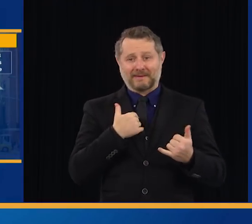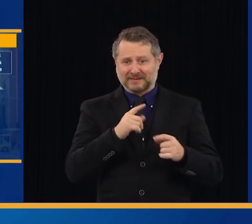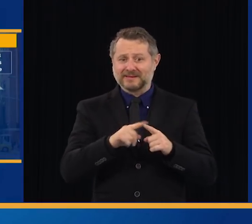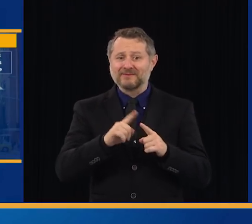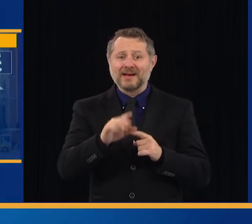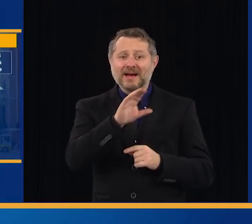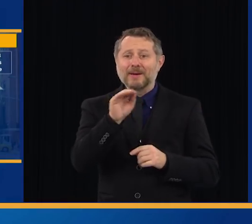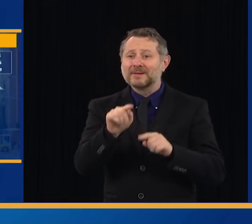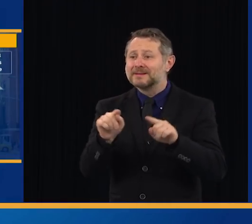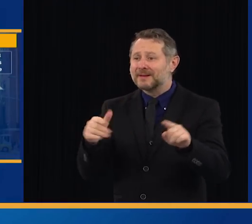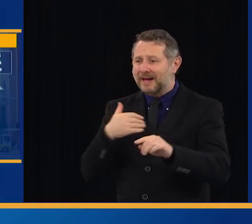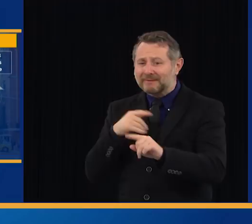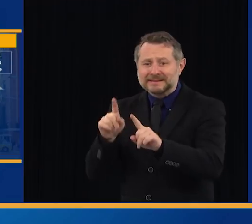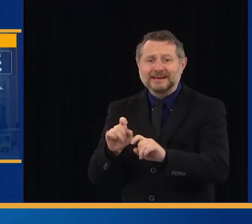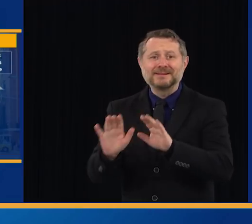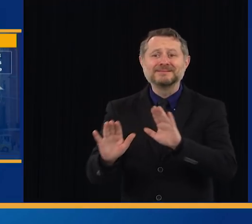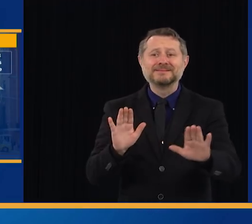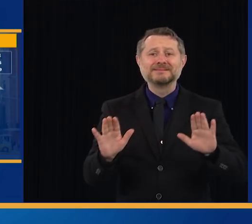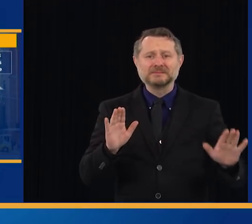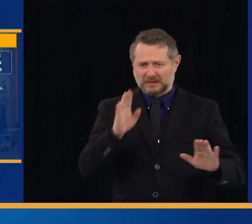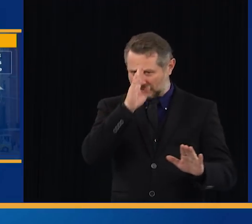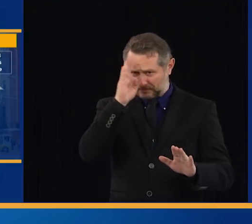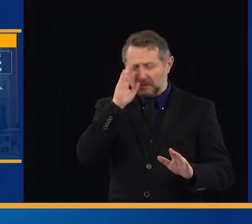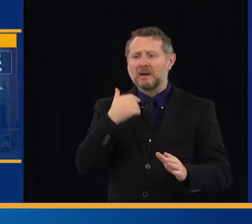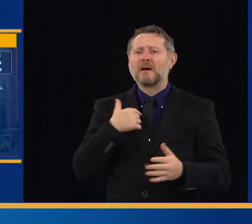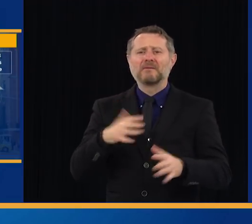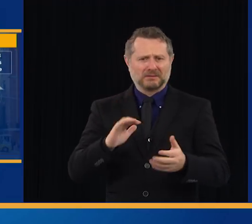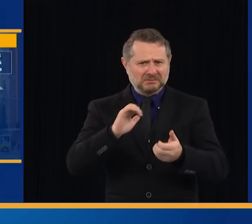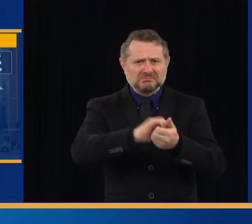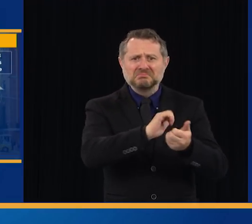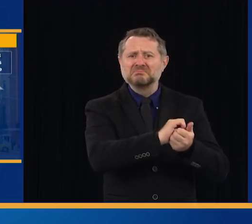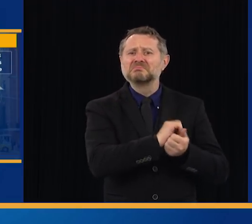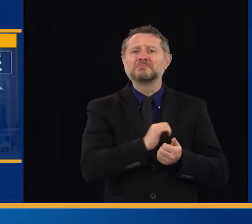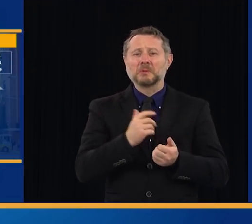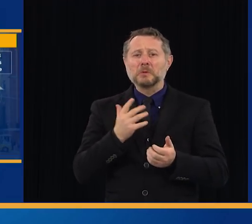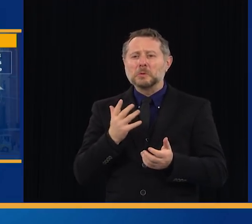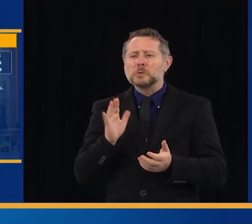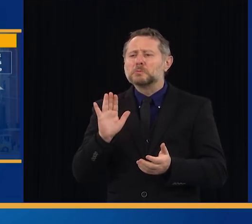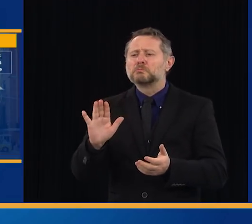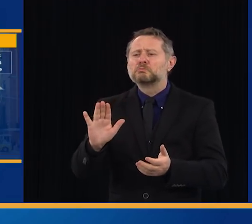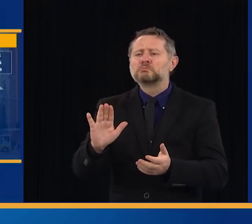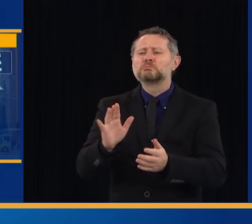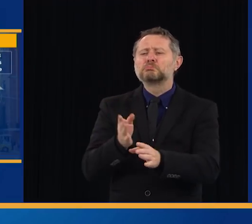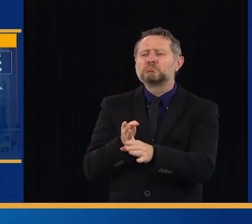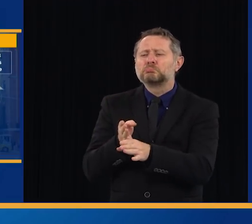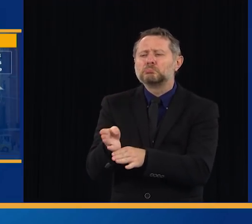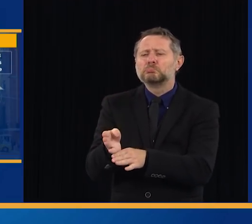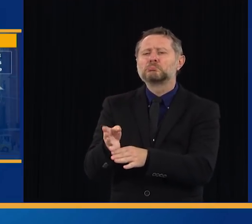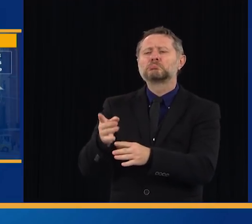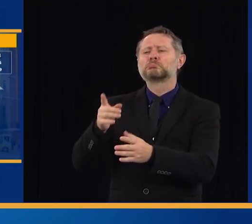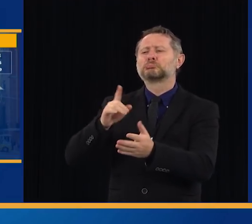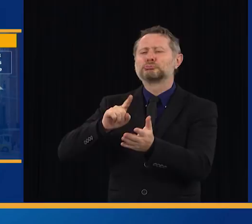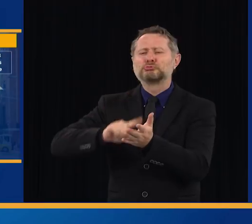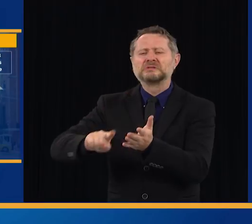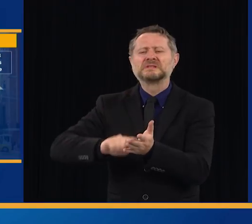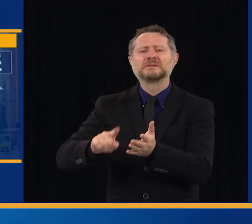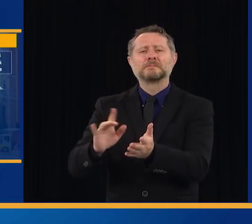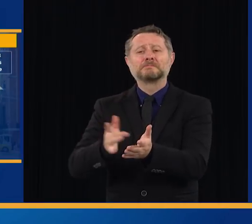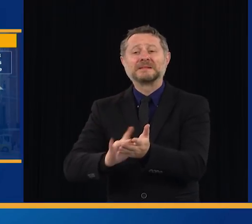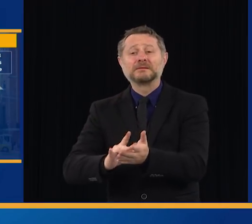our hospitals, but that's a pure medical research and development function, which is beyond us.